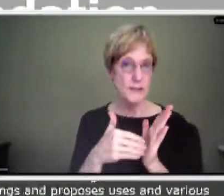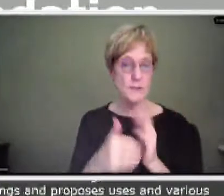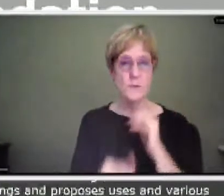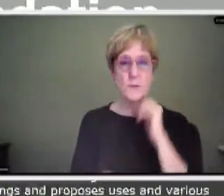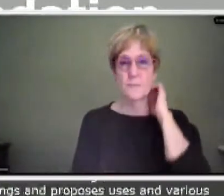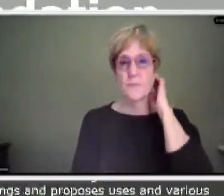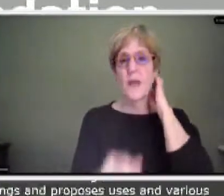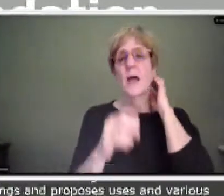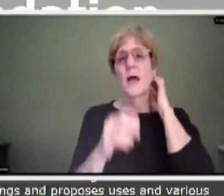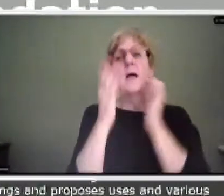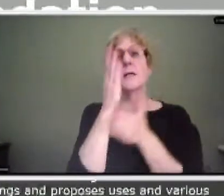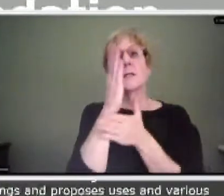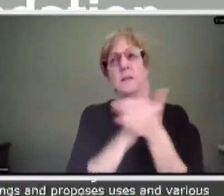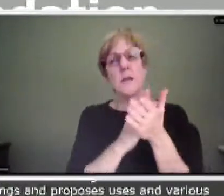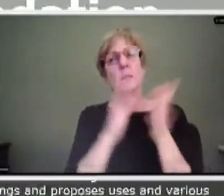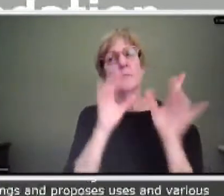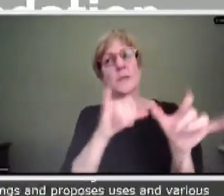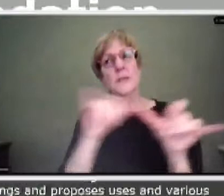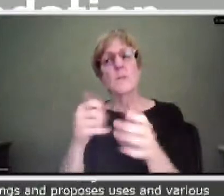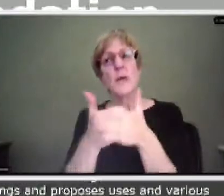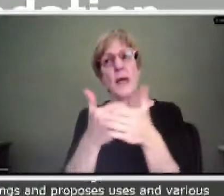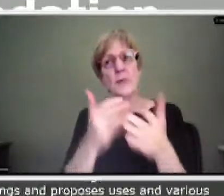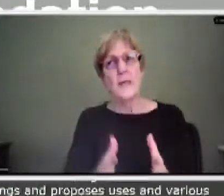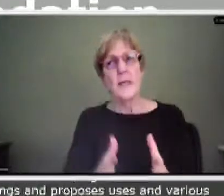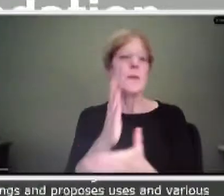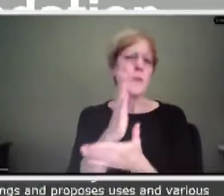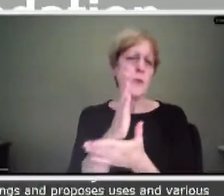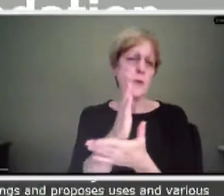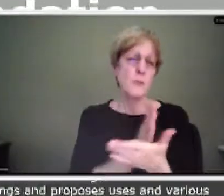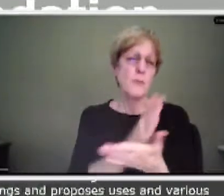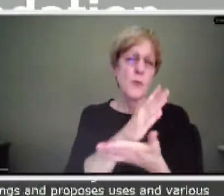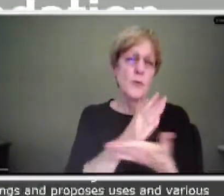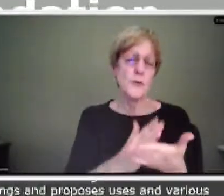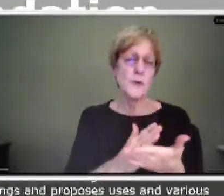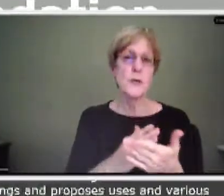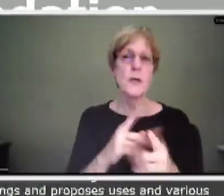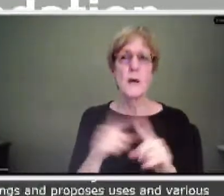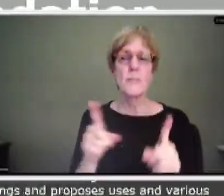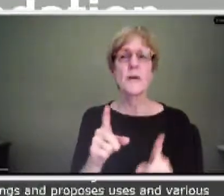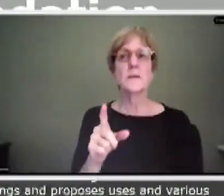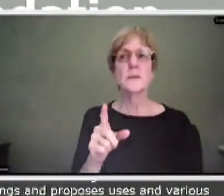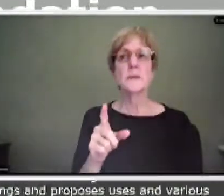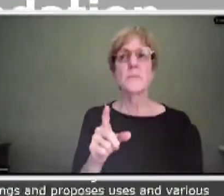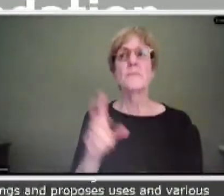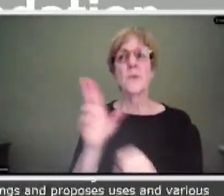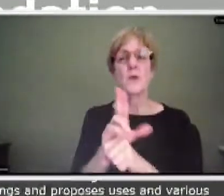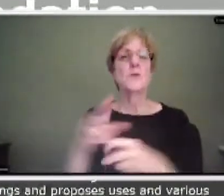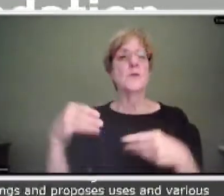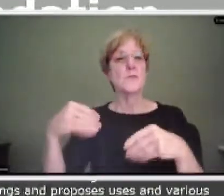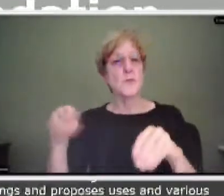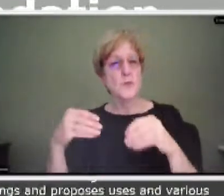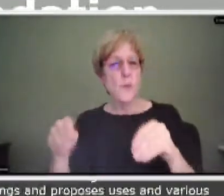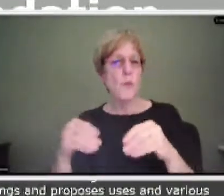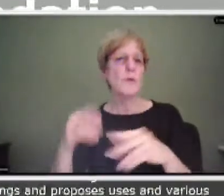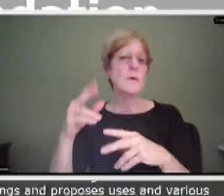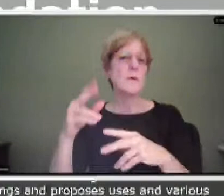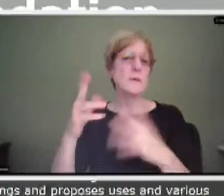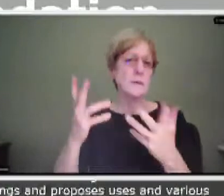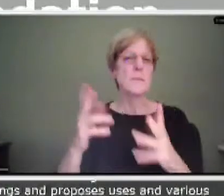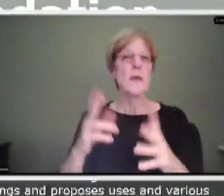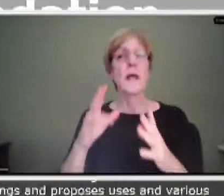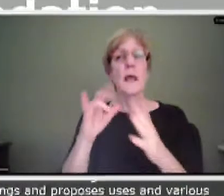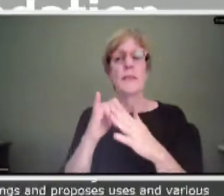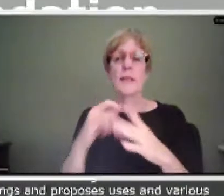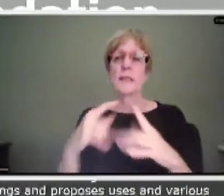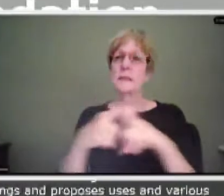are some consistencies with the neighborhood 2 portion of the site, but because there are some non-residential uses in there, it is deemed inconsistent. So we